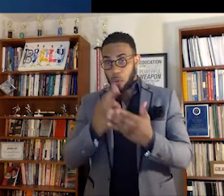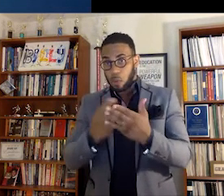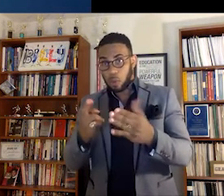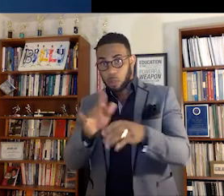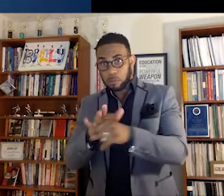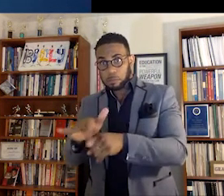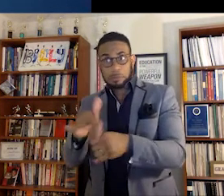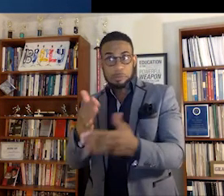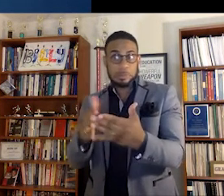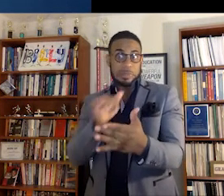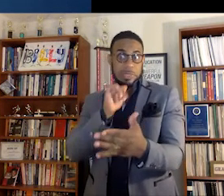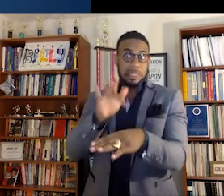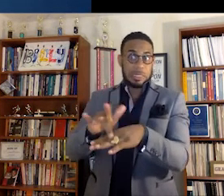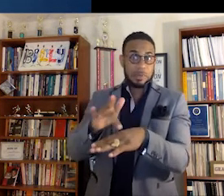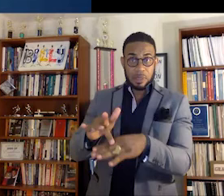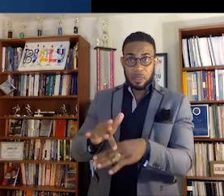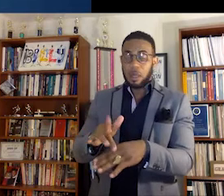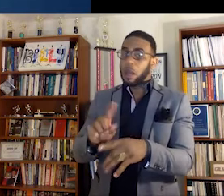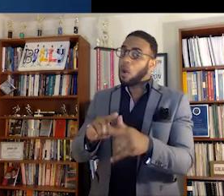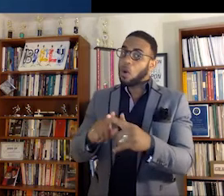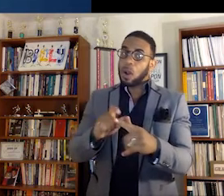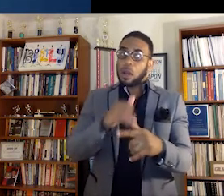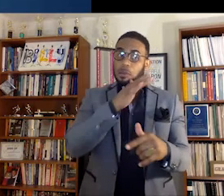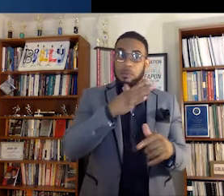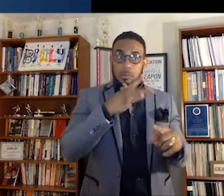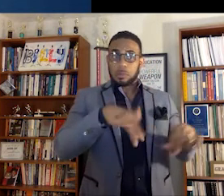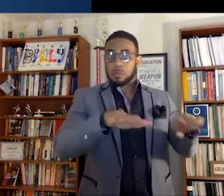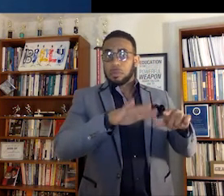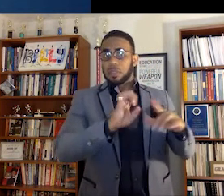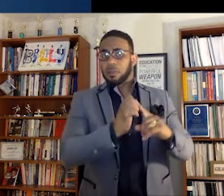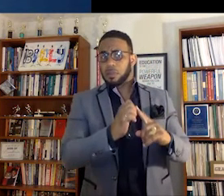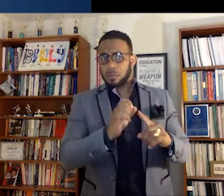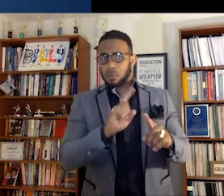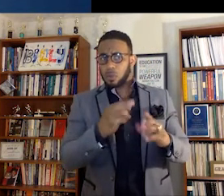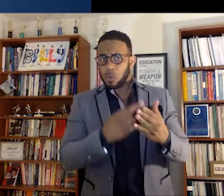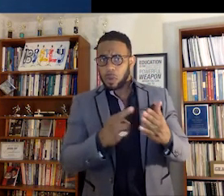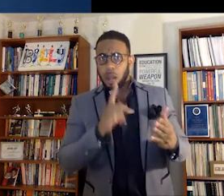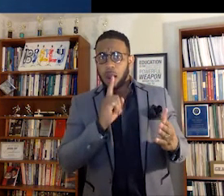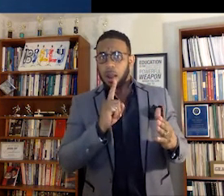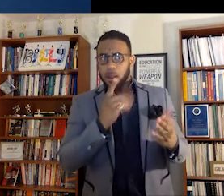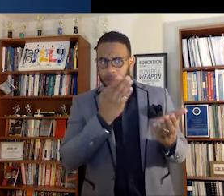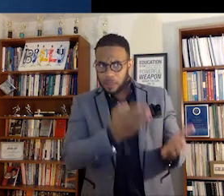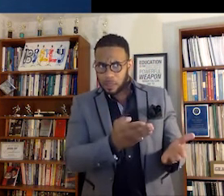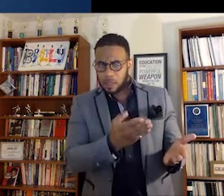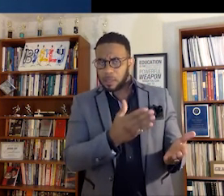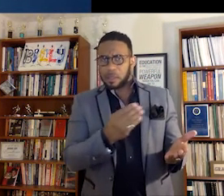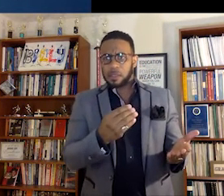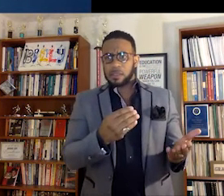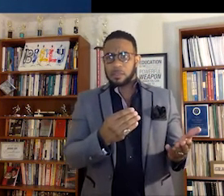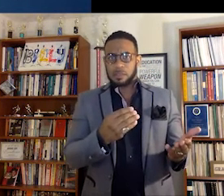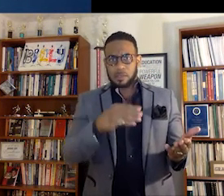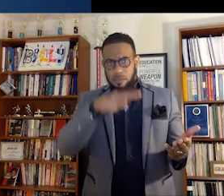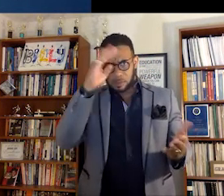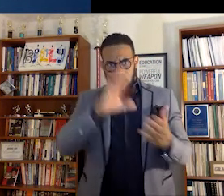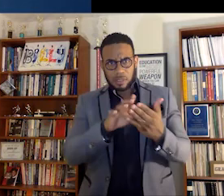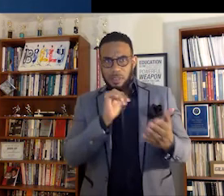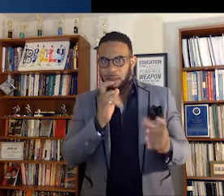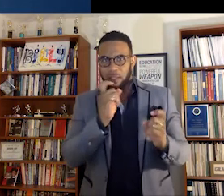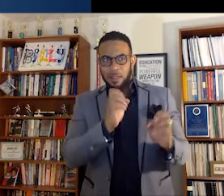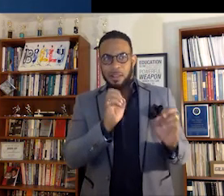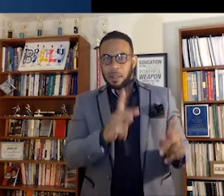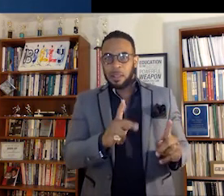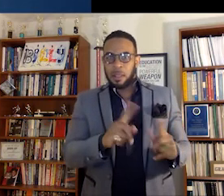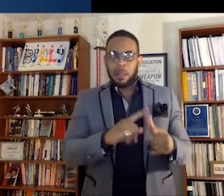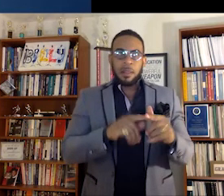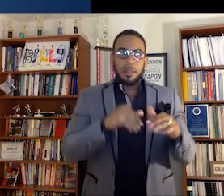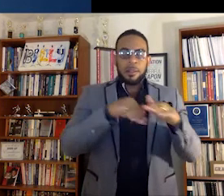resources that perhaps are not available, or in a suburban environment where resources are there and the Black students are not giving